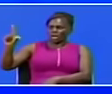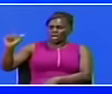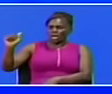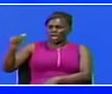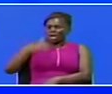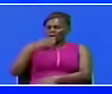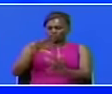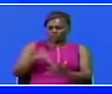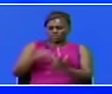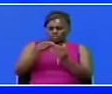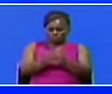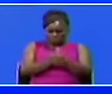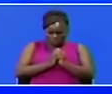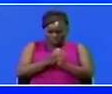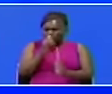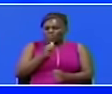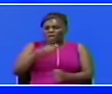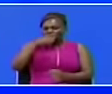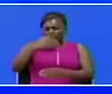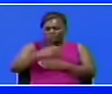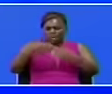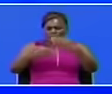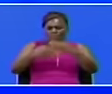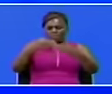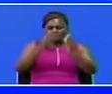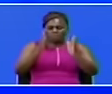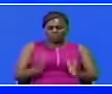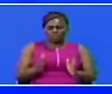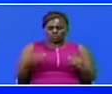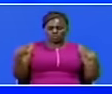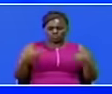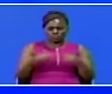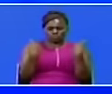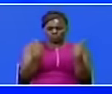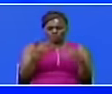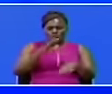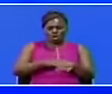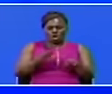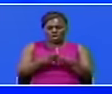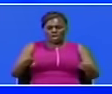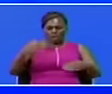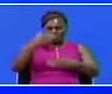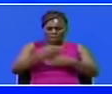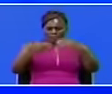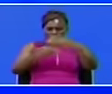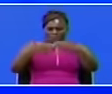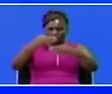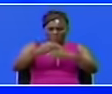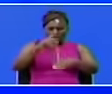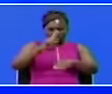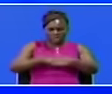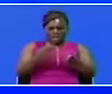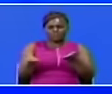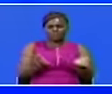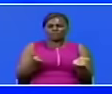its kind as a private developer at loggerheads with the church over the piece of land went ahead with construction as the service